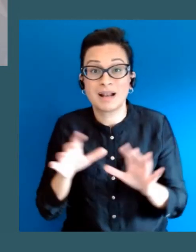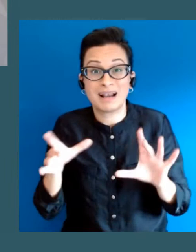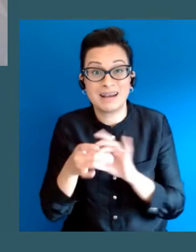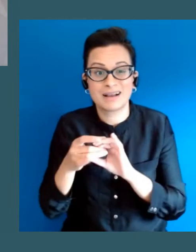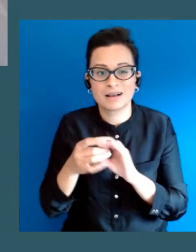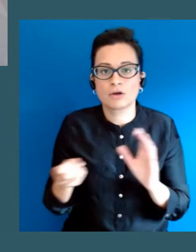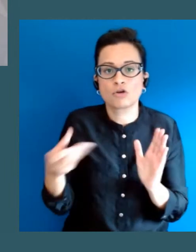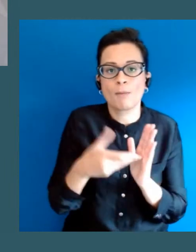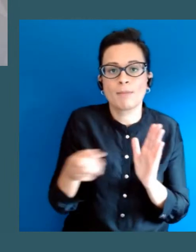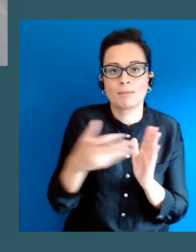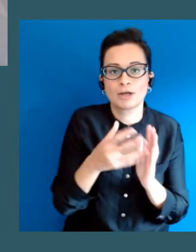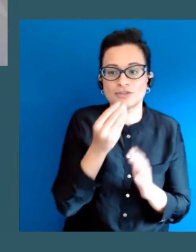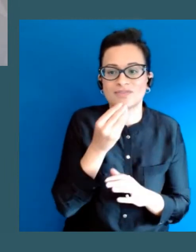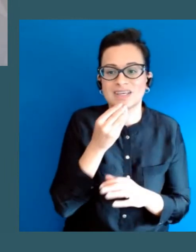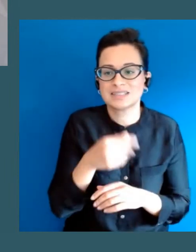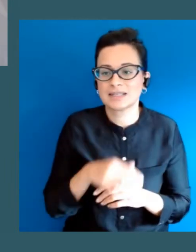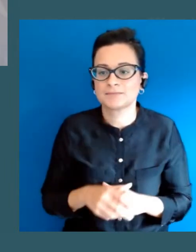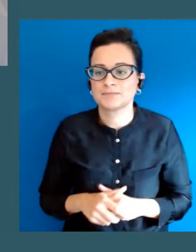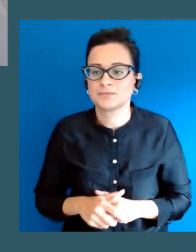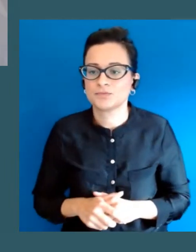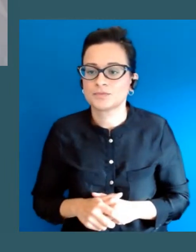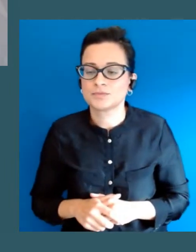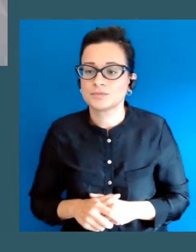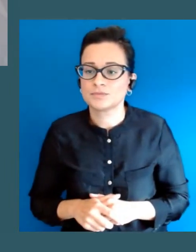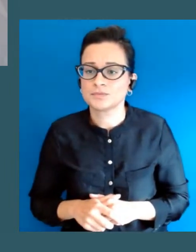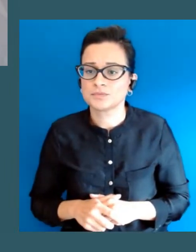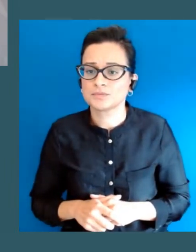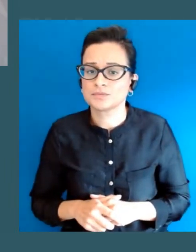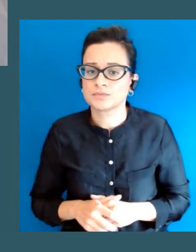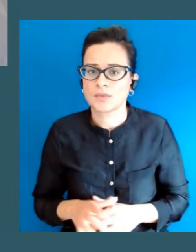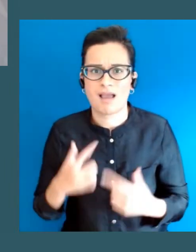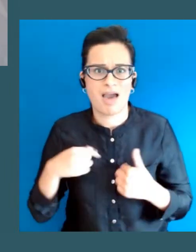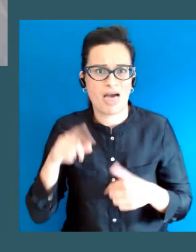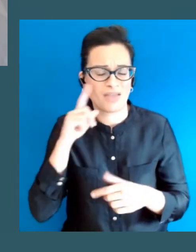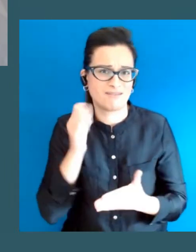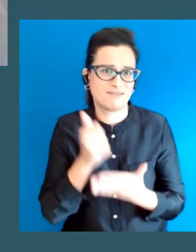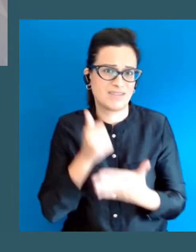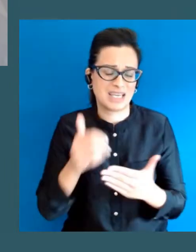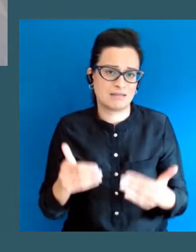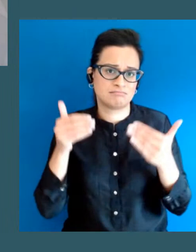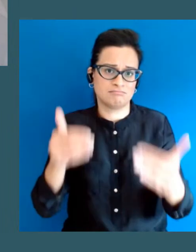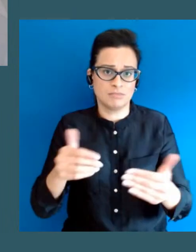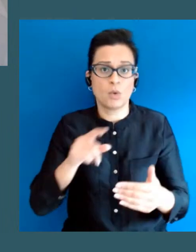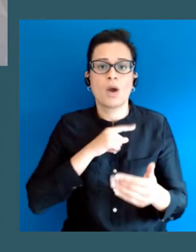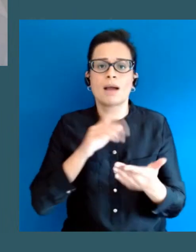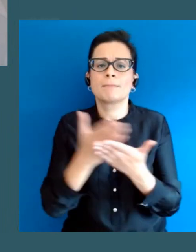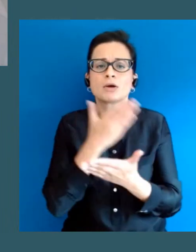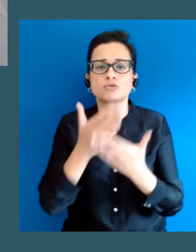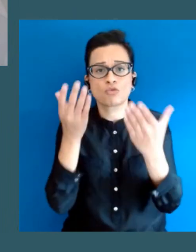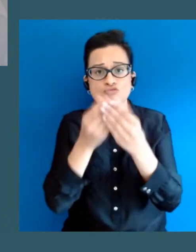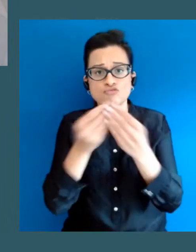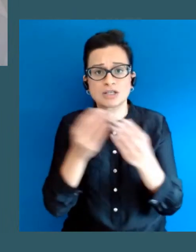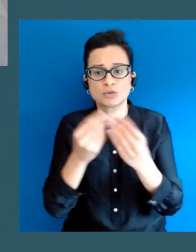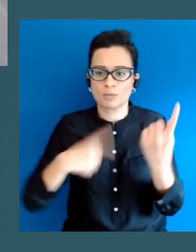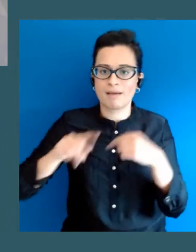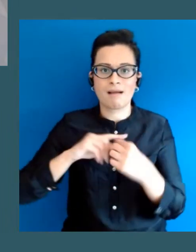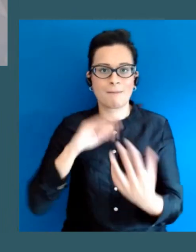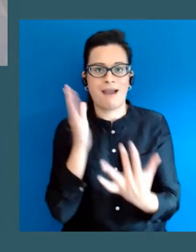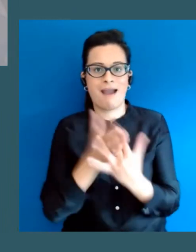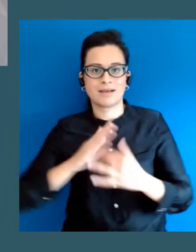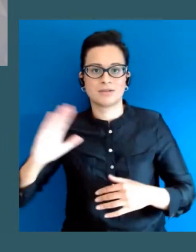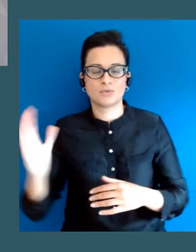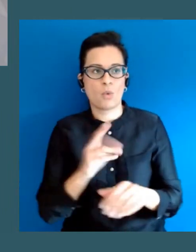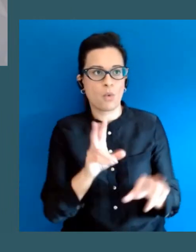No, absolutely. And I think that would be great moving forward, to make these resources more accessible to everyone is a good